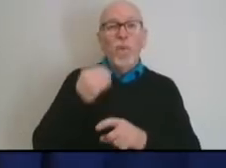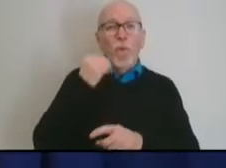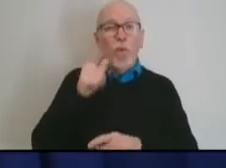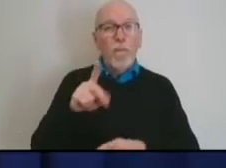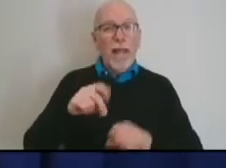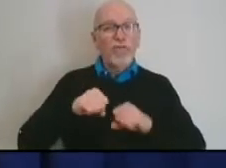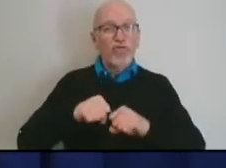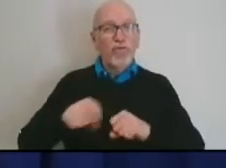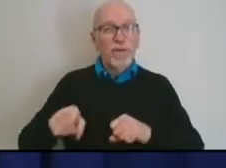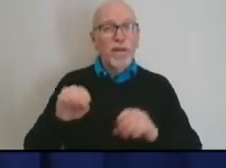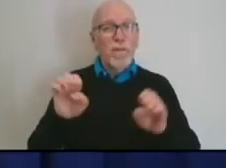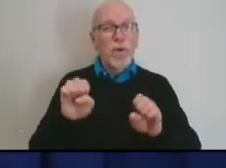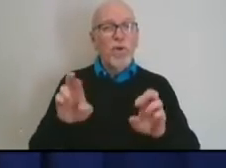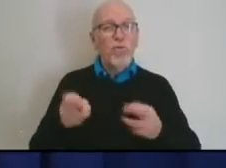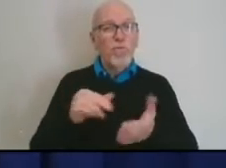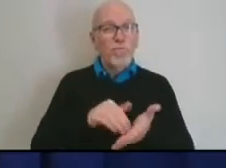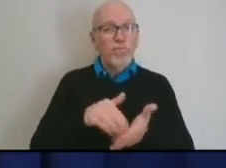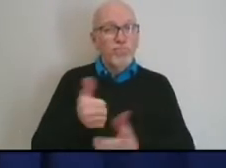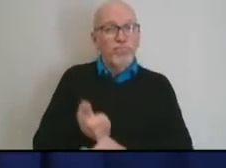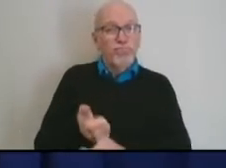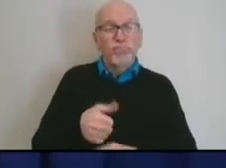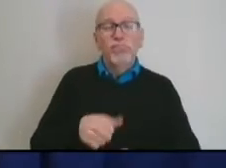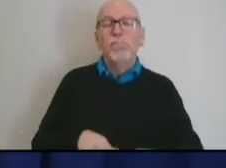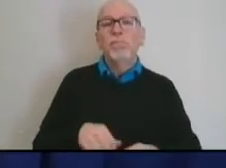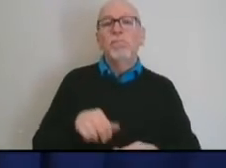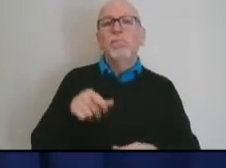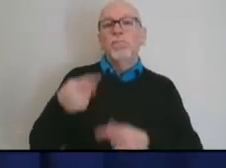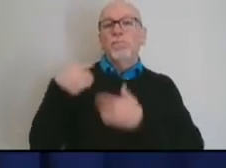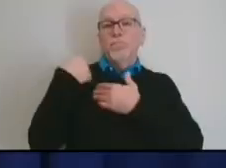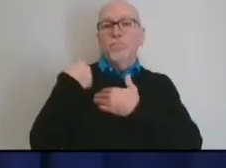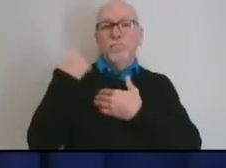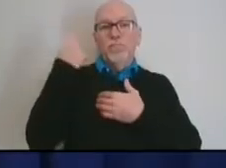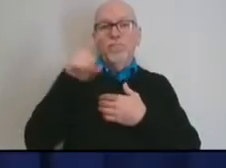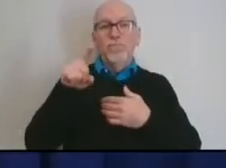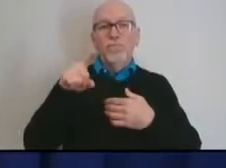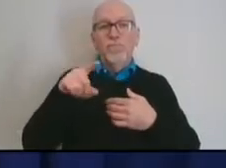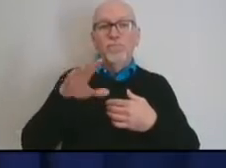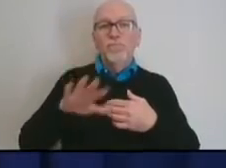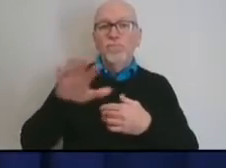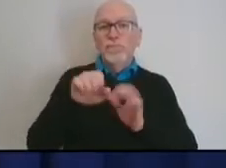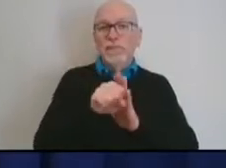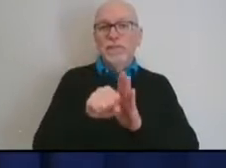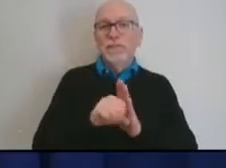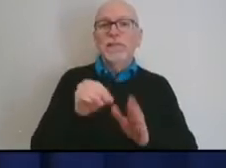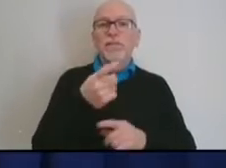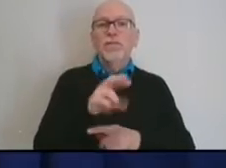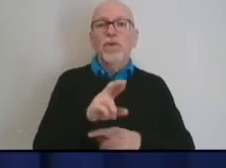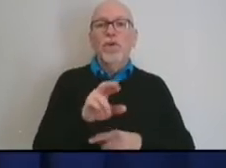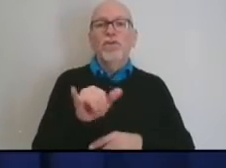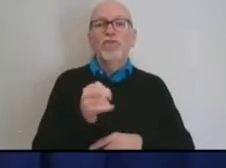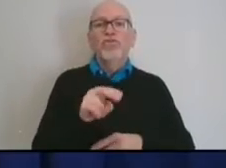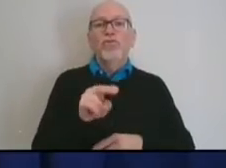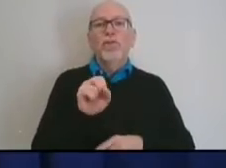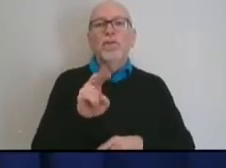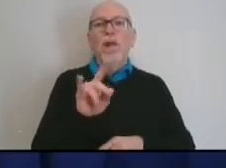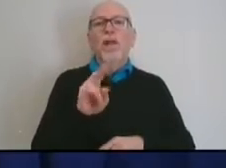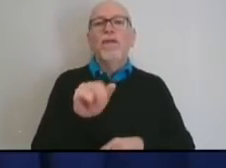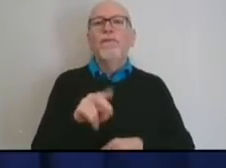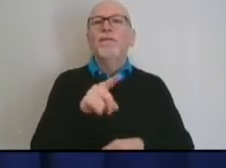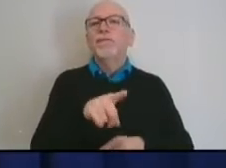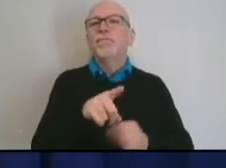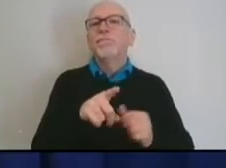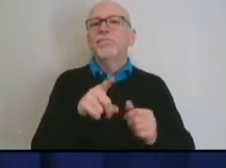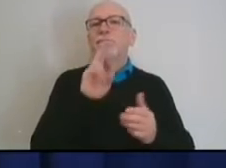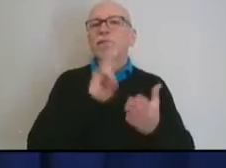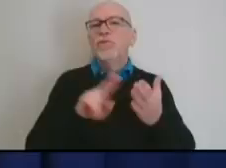and an emergency room physician himself in charge of EMS across the state, and Dr. Jen Sullivan, our secretary at the